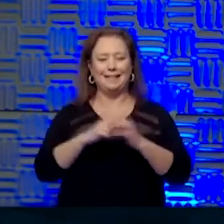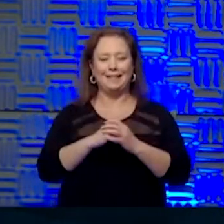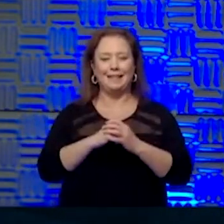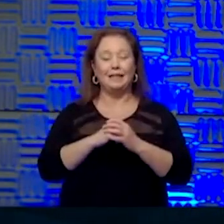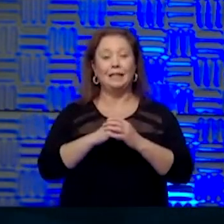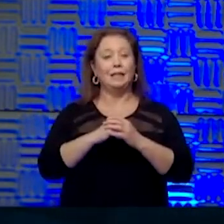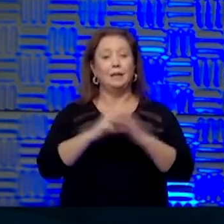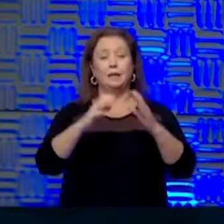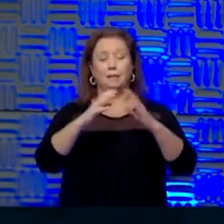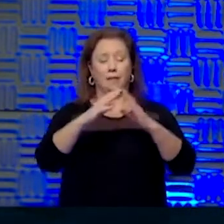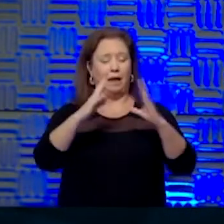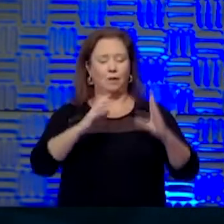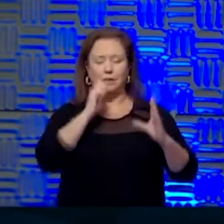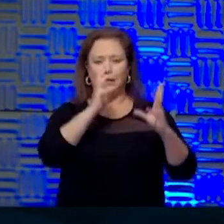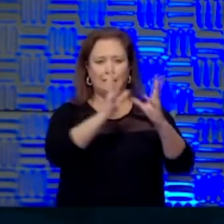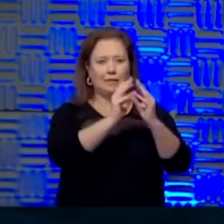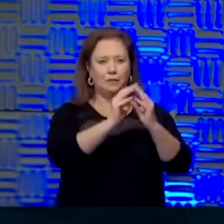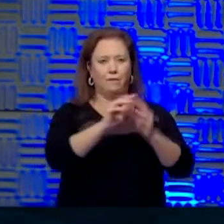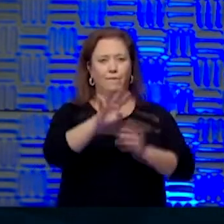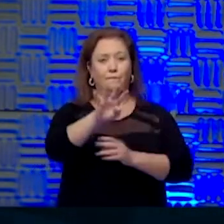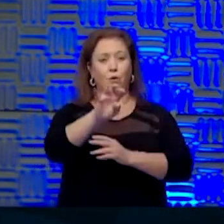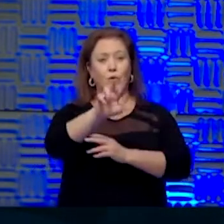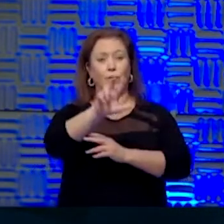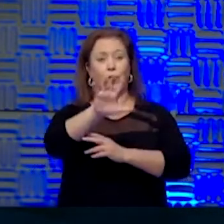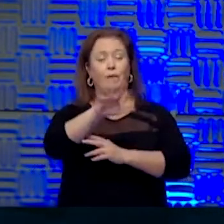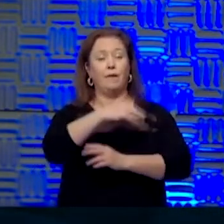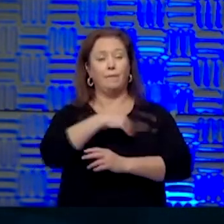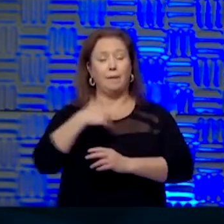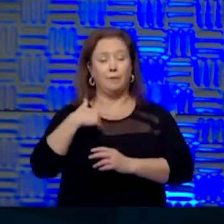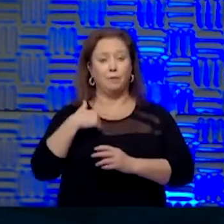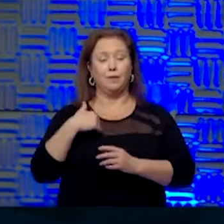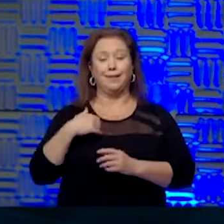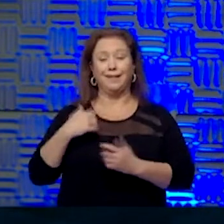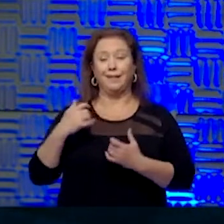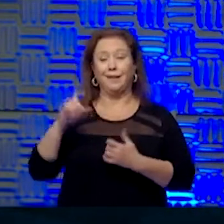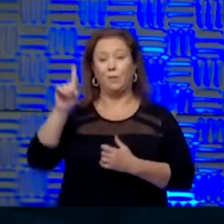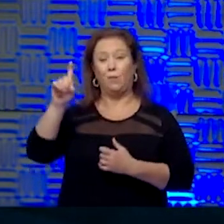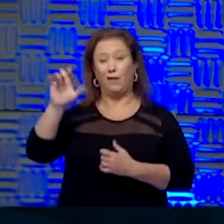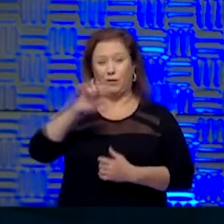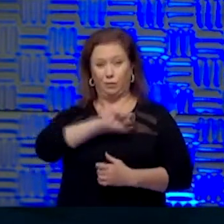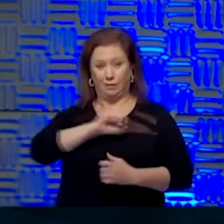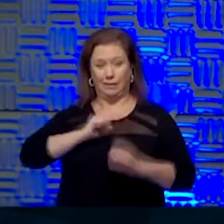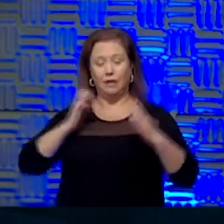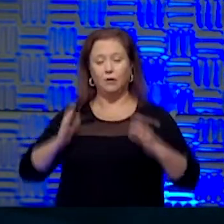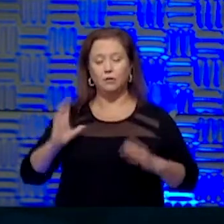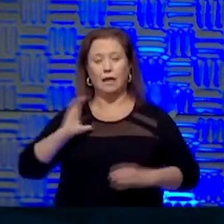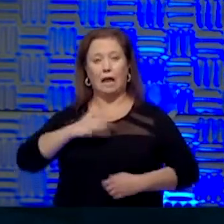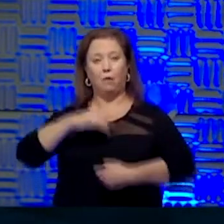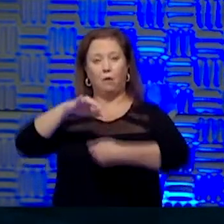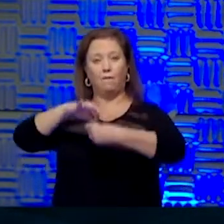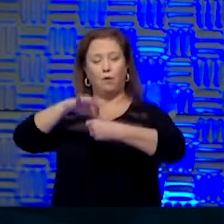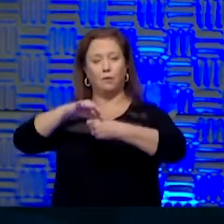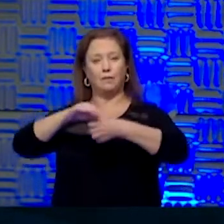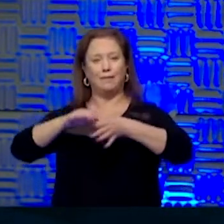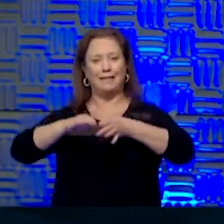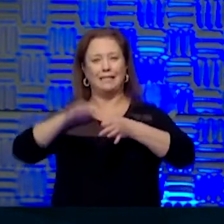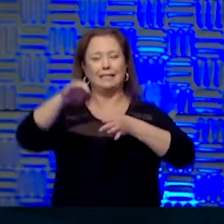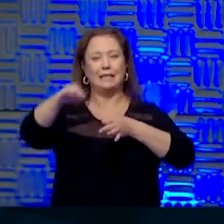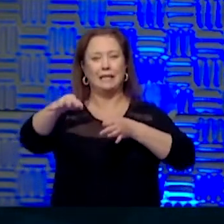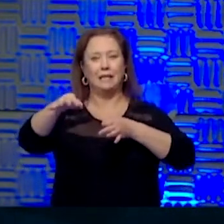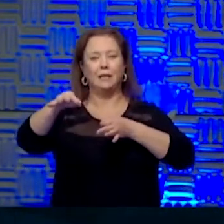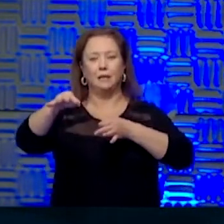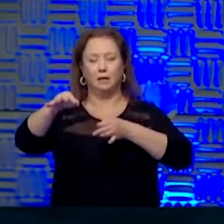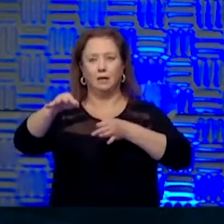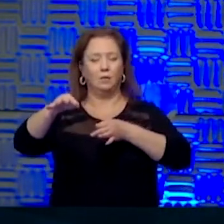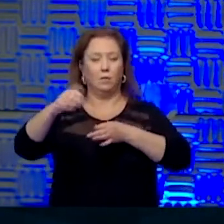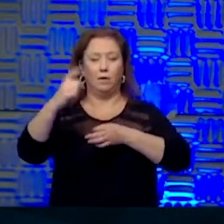not in session. There's 435 members there. There's only 100 senators. Our votes have been extended. We now never take more than